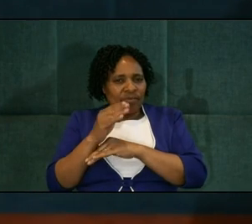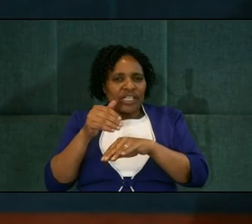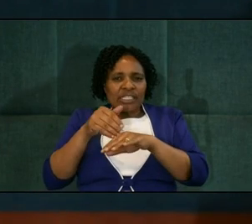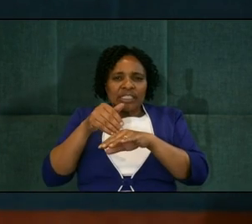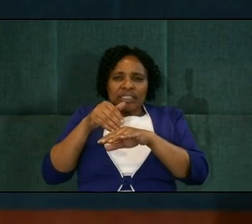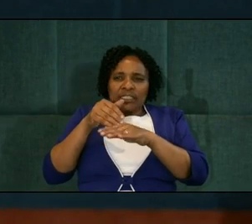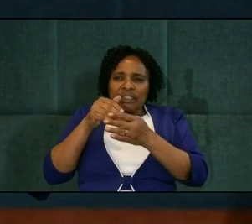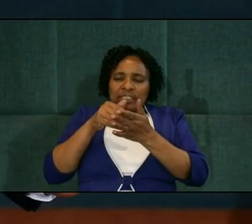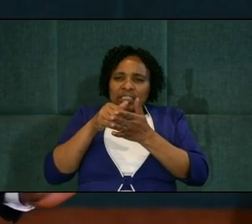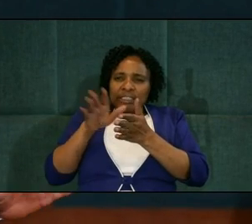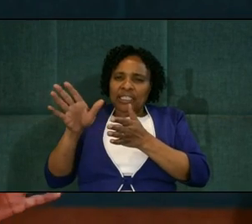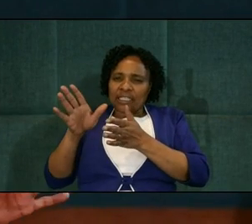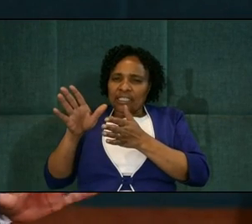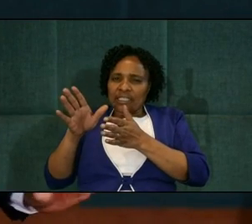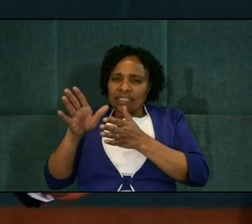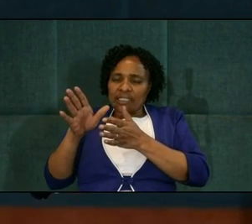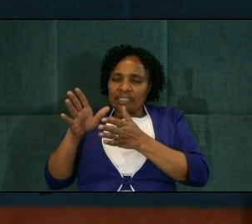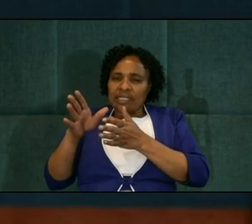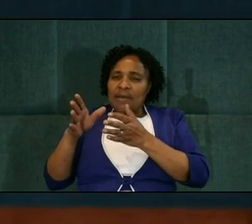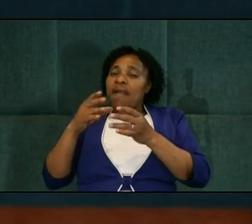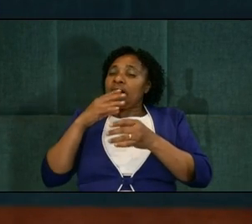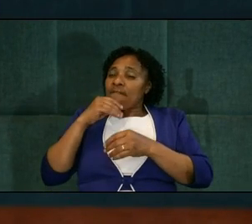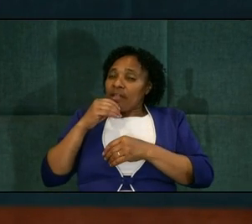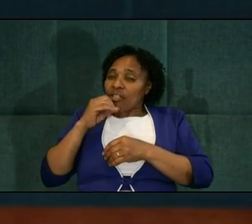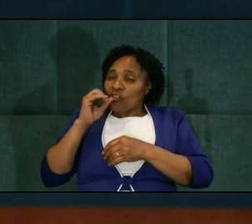sending on the borders of Canaan.